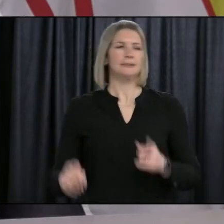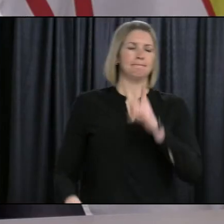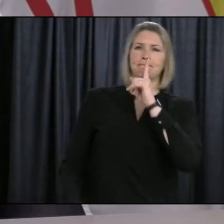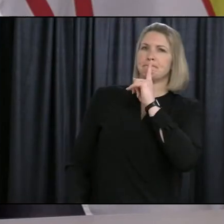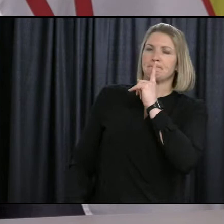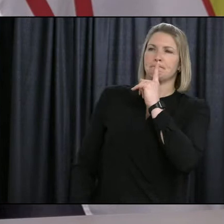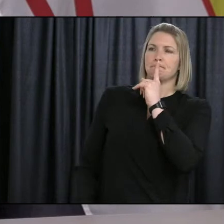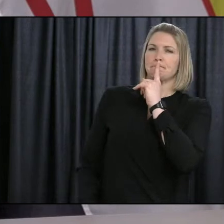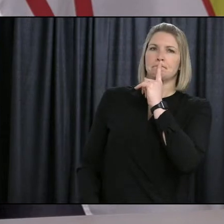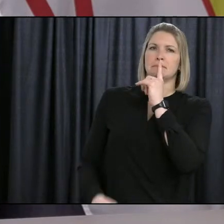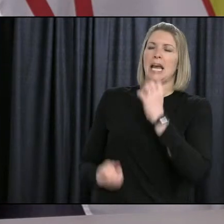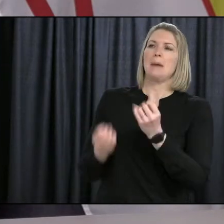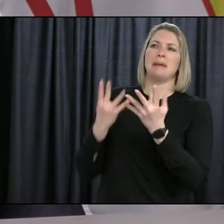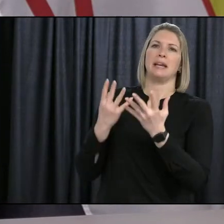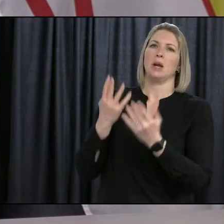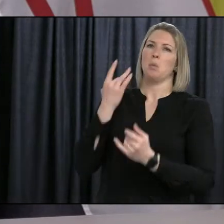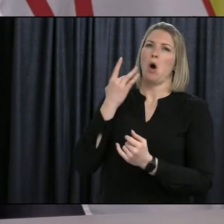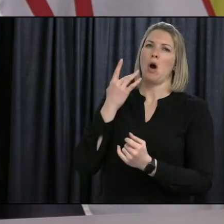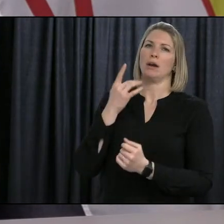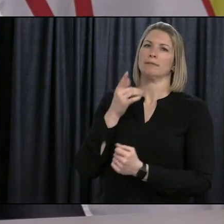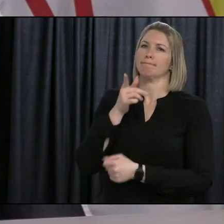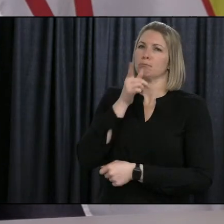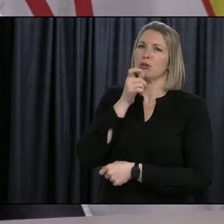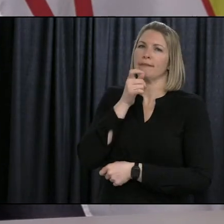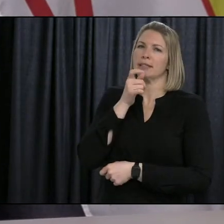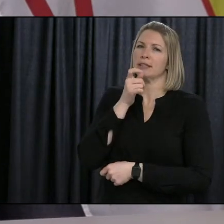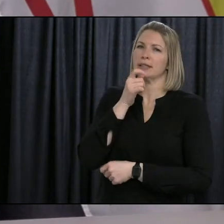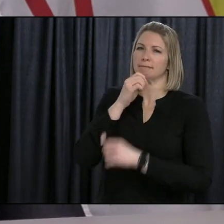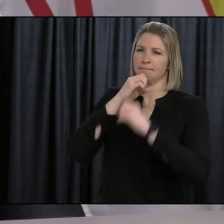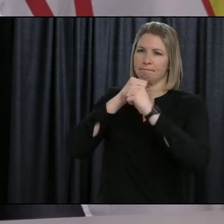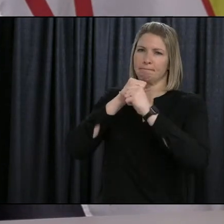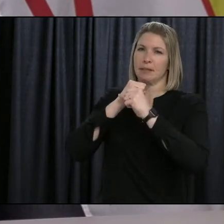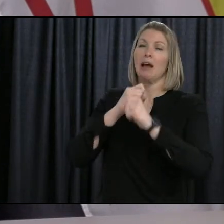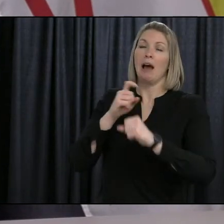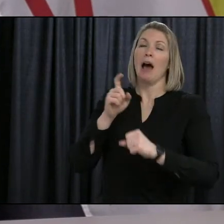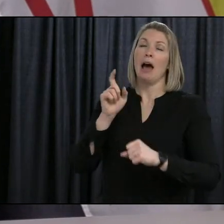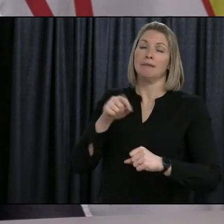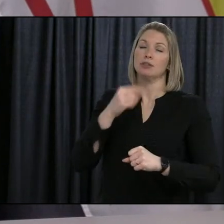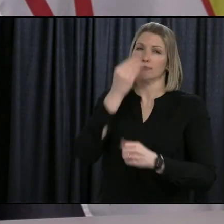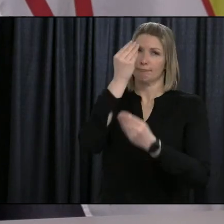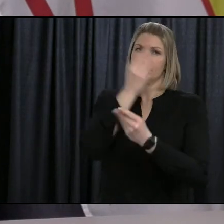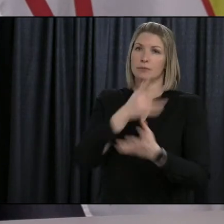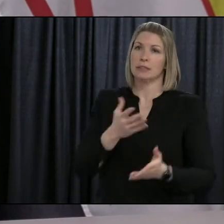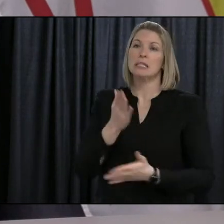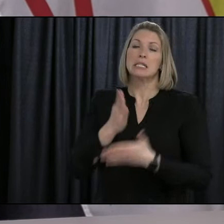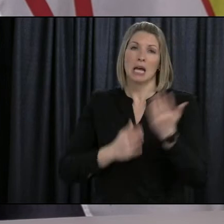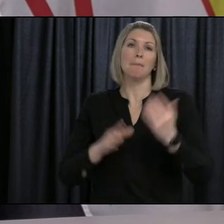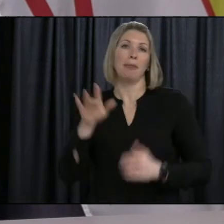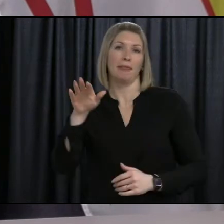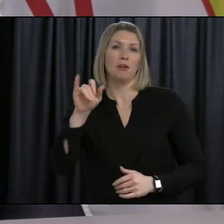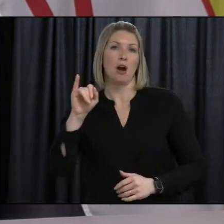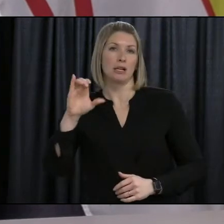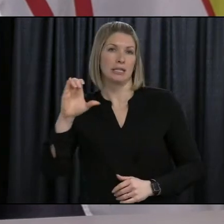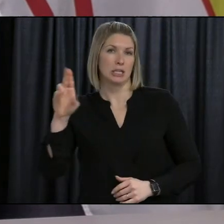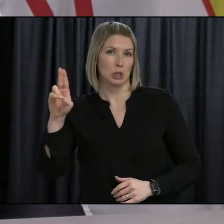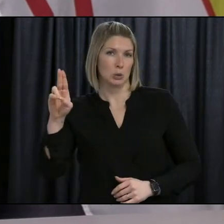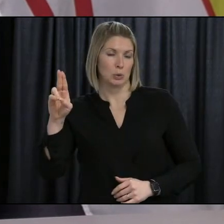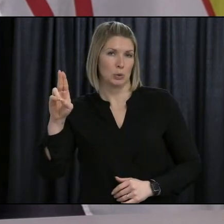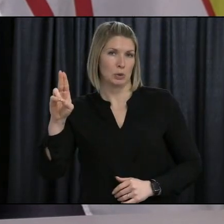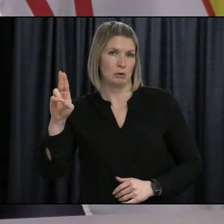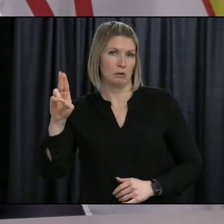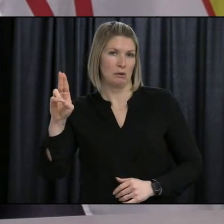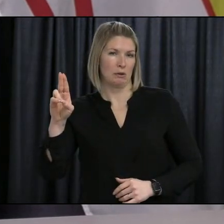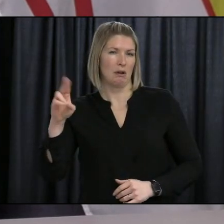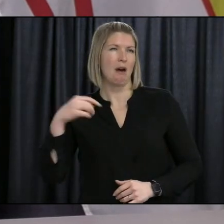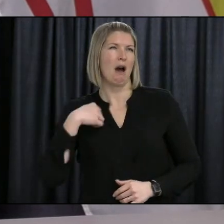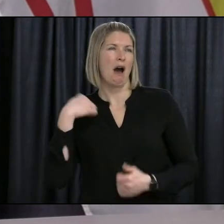further than that, just because of the small numbers, except to say that there are some ICU admissions. Okay, not as a follow-up question, but